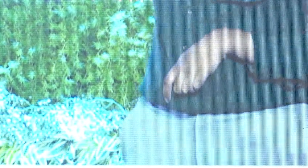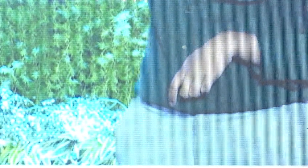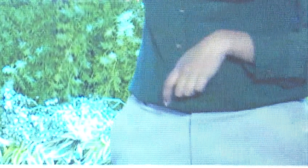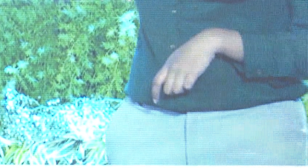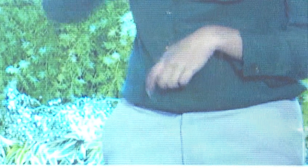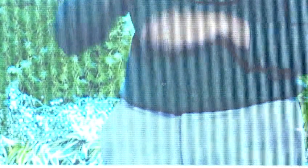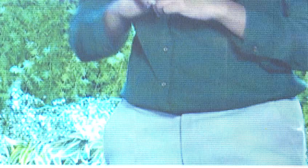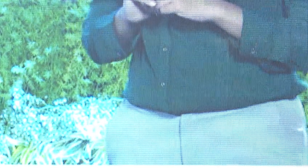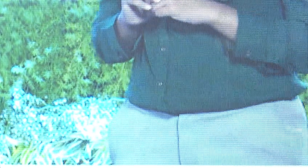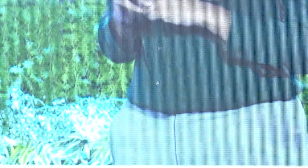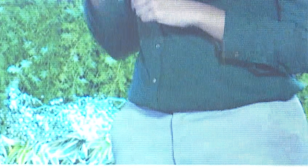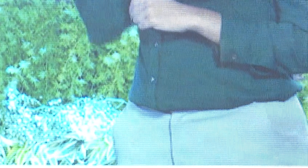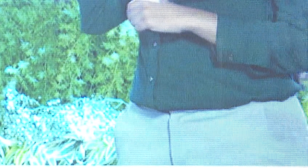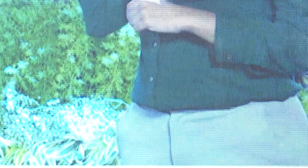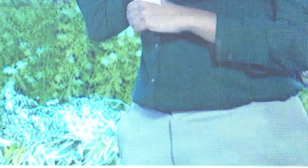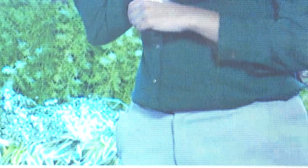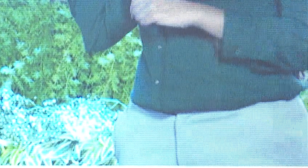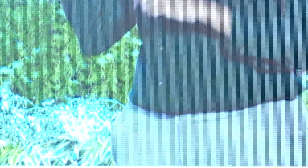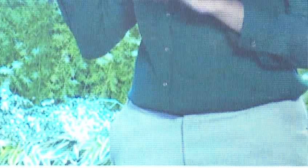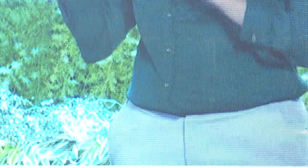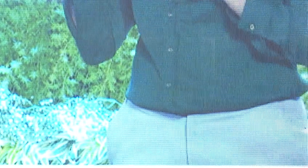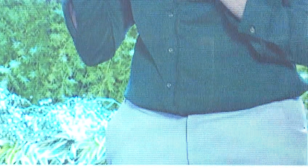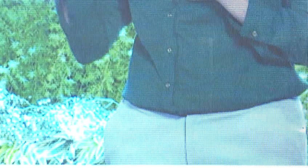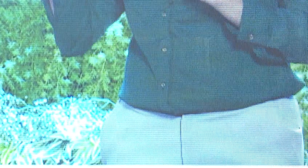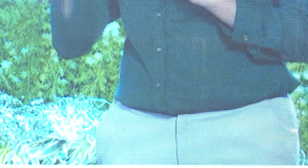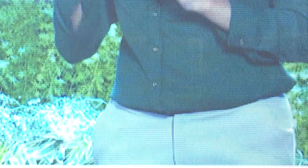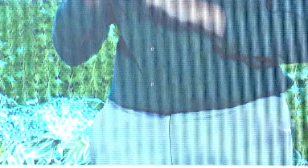And she's not a quitter. And she's not alone.